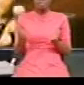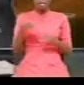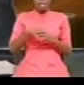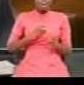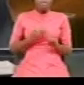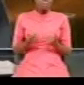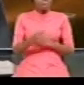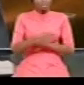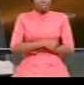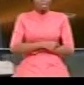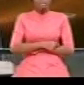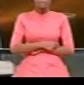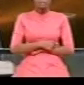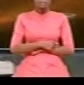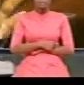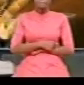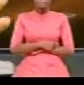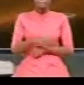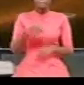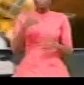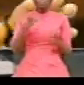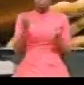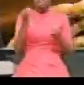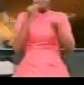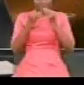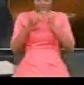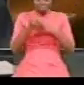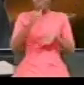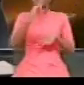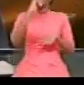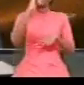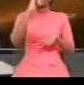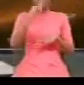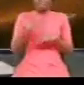our days. Eating and drinking,